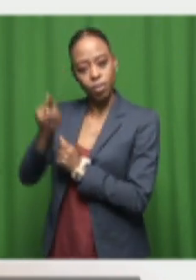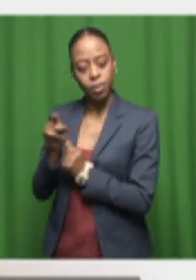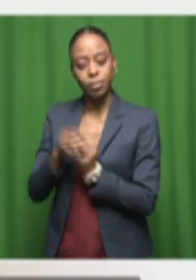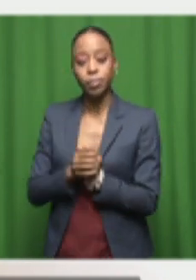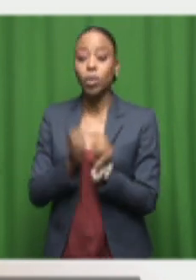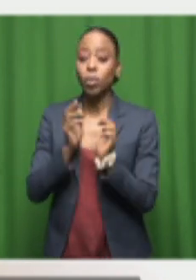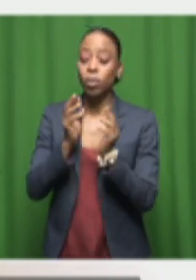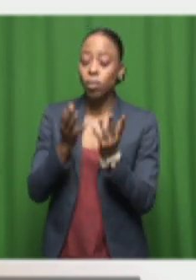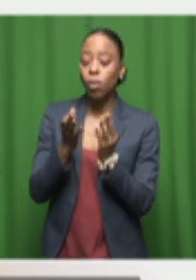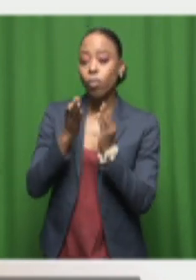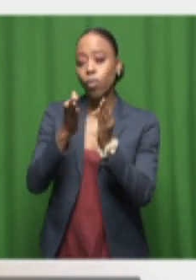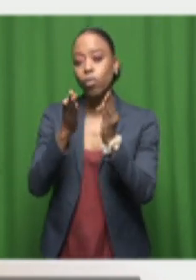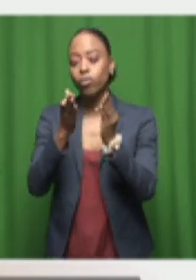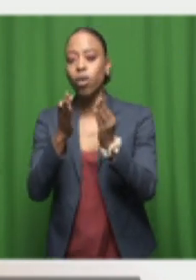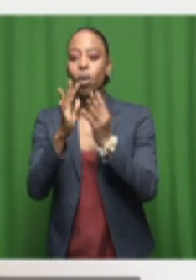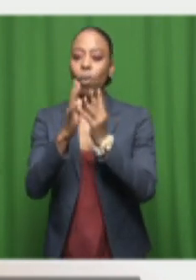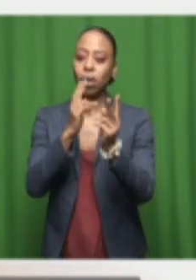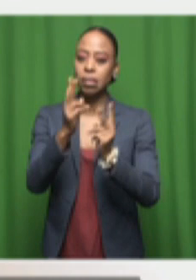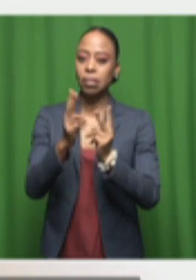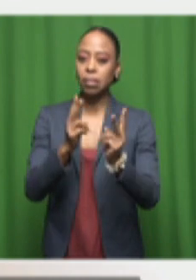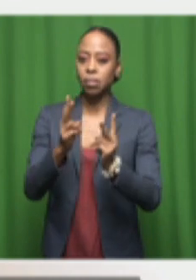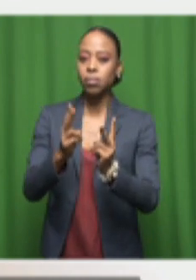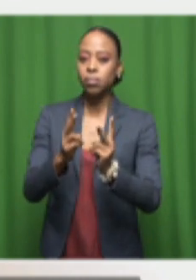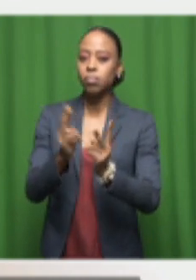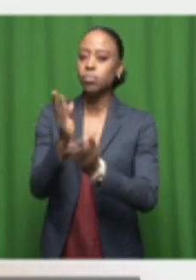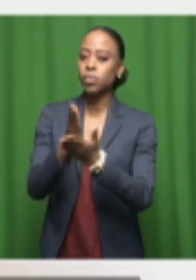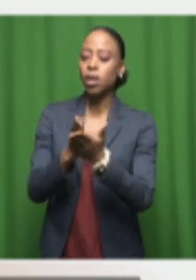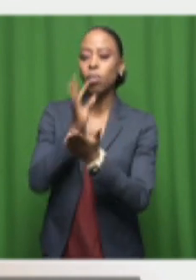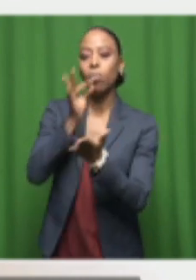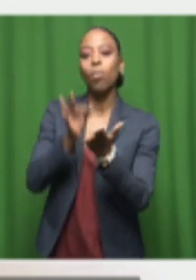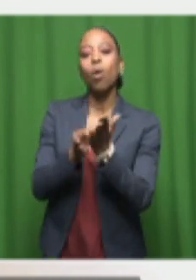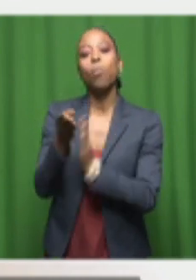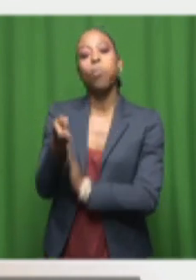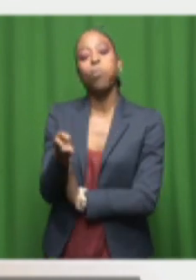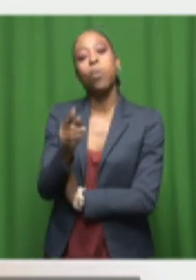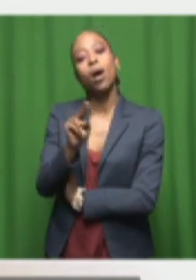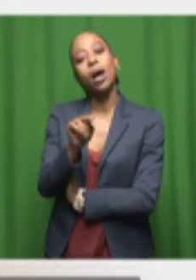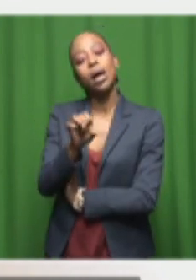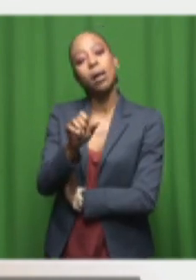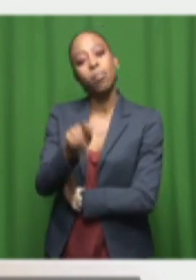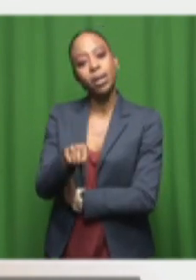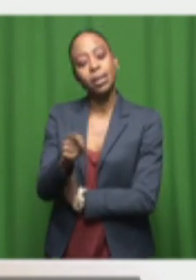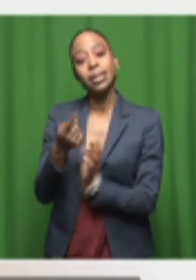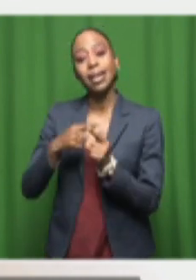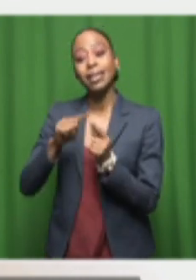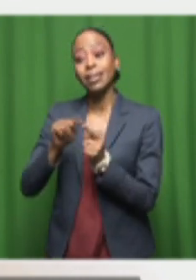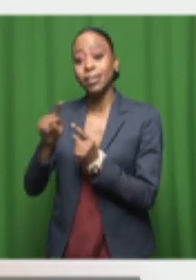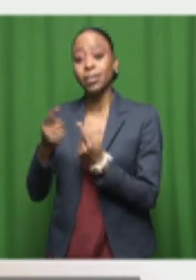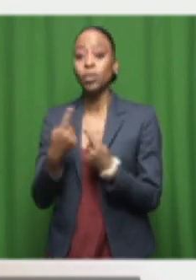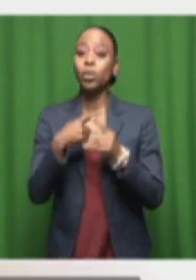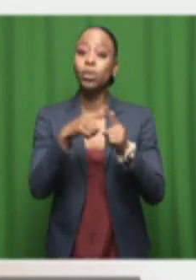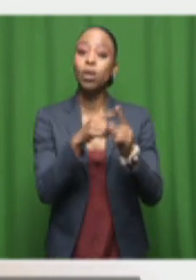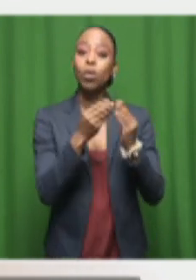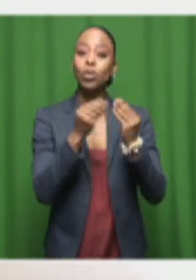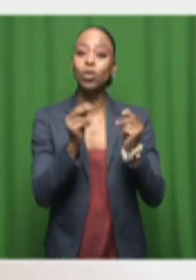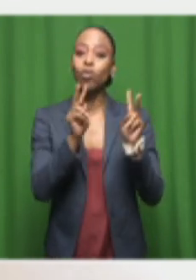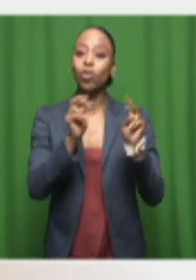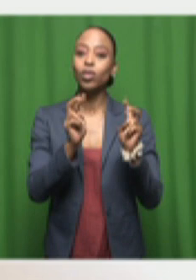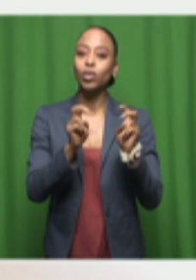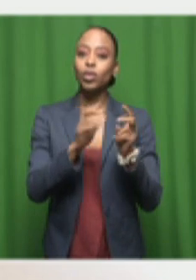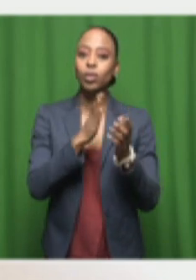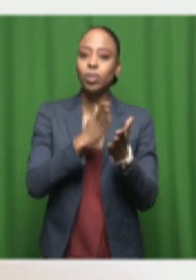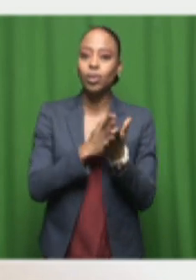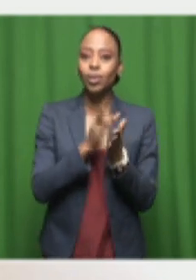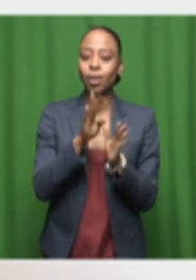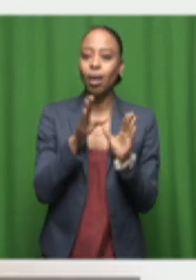to some of the proposals that are in the NSP that will really target some of these issues that increase the vulnerability